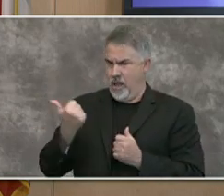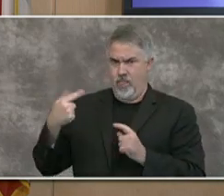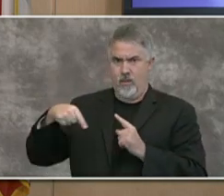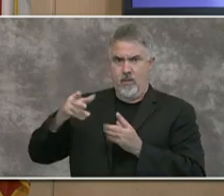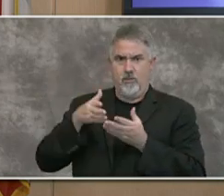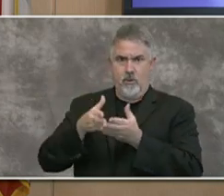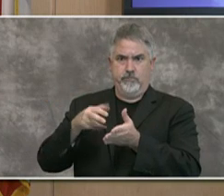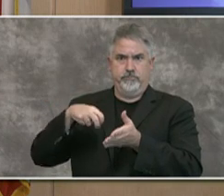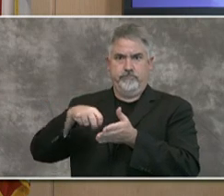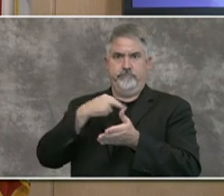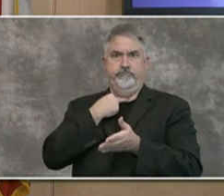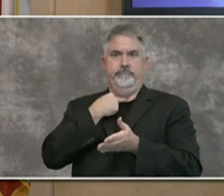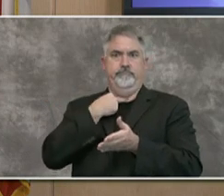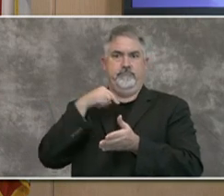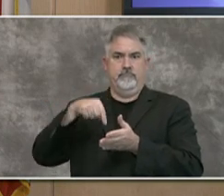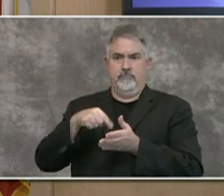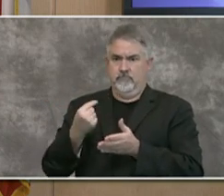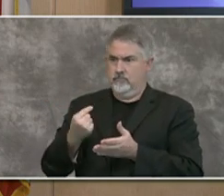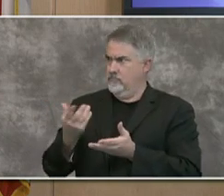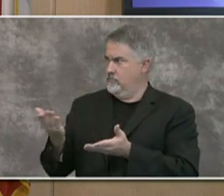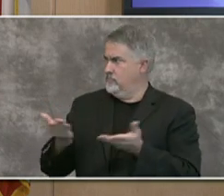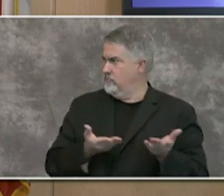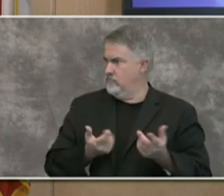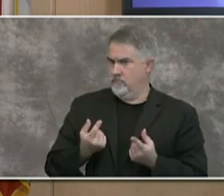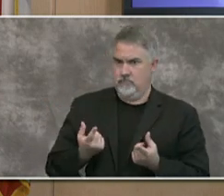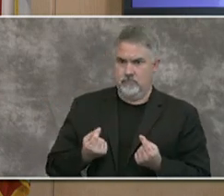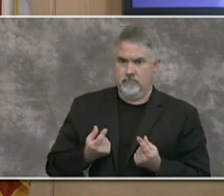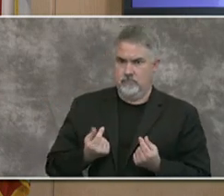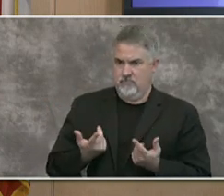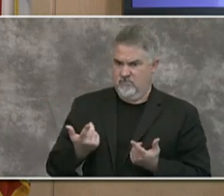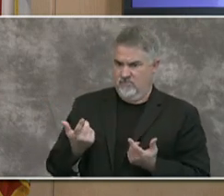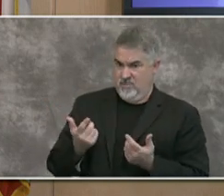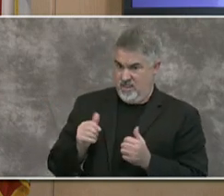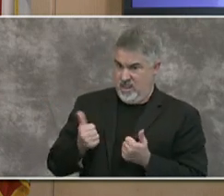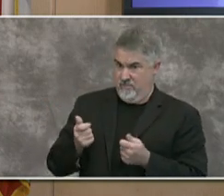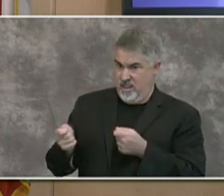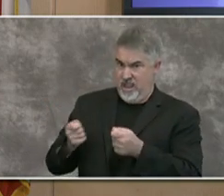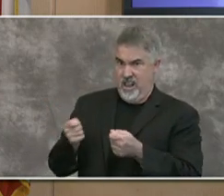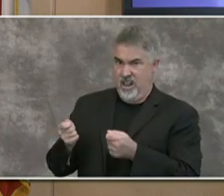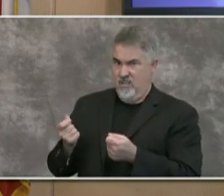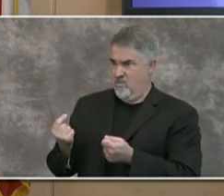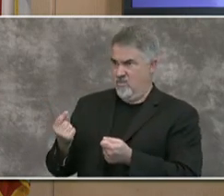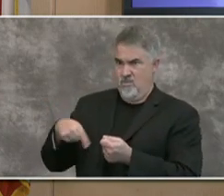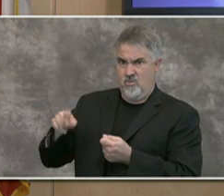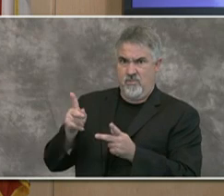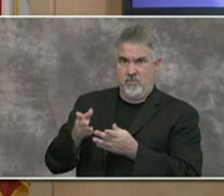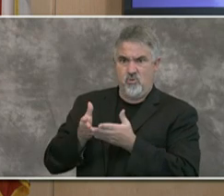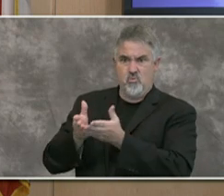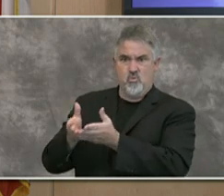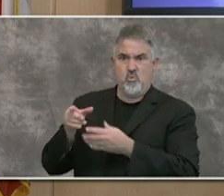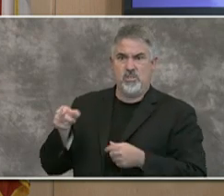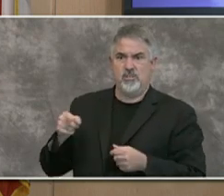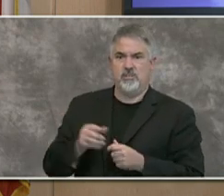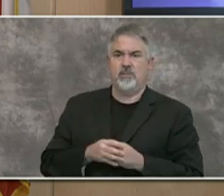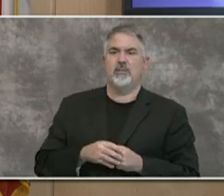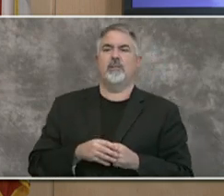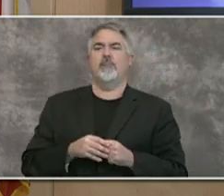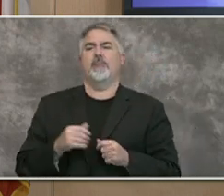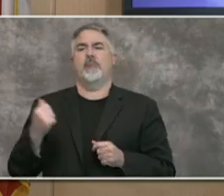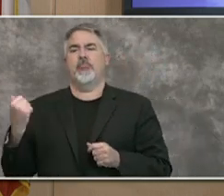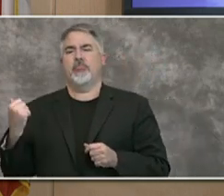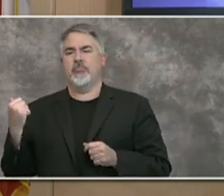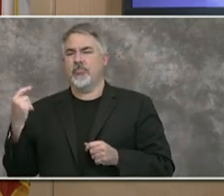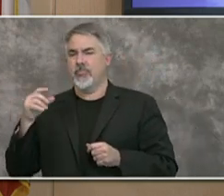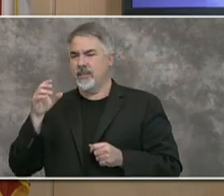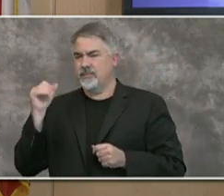our capacity to handle COVID patients? Well, let me take the first part, or the last part first, and that is